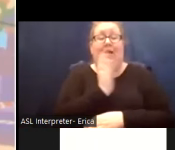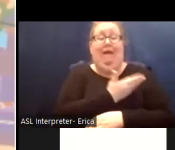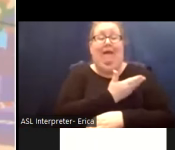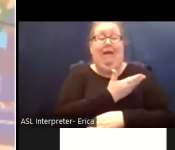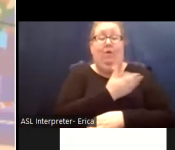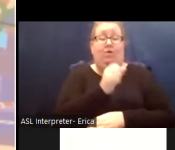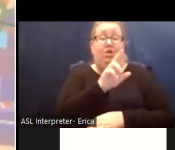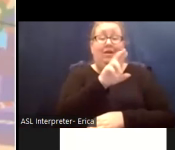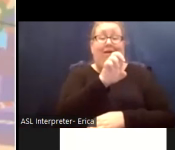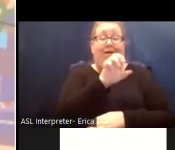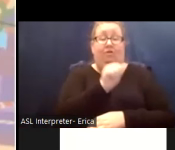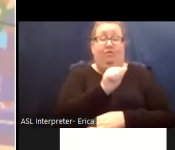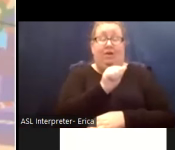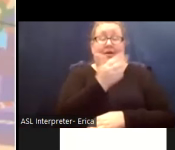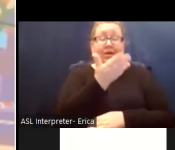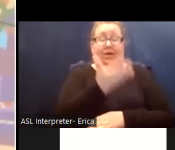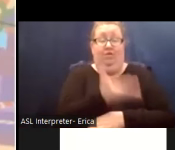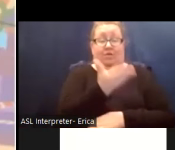area here,